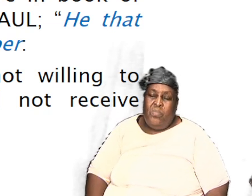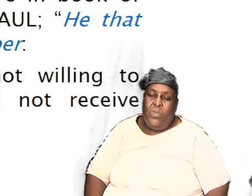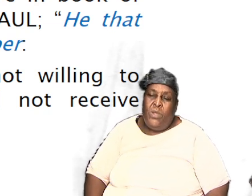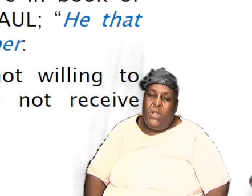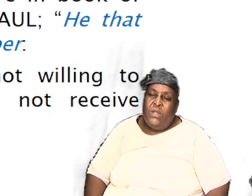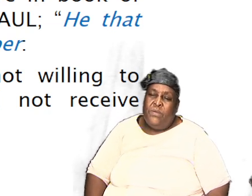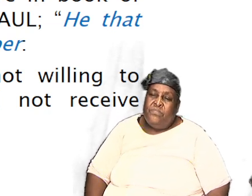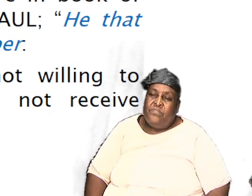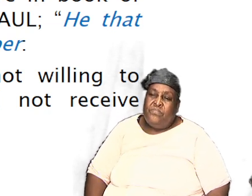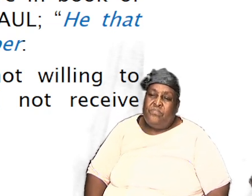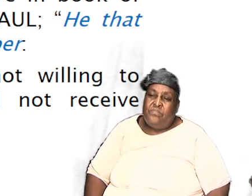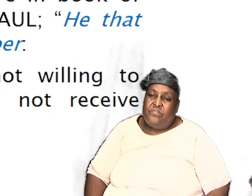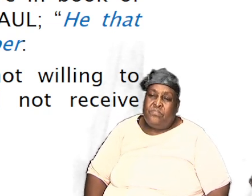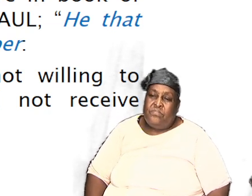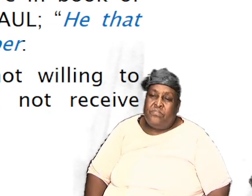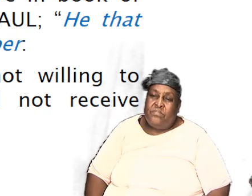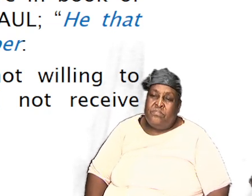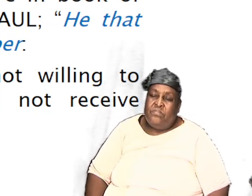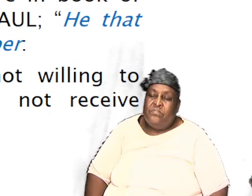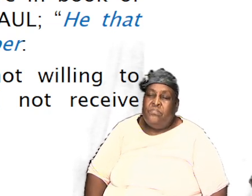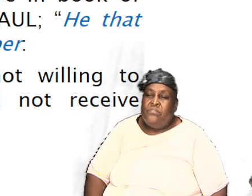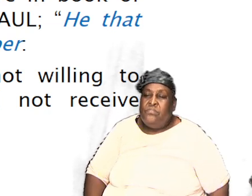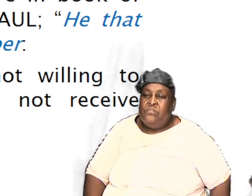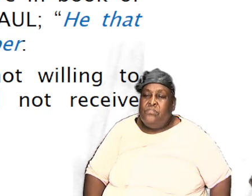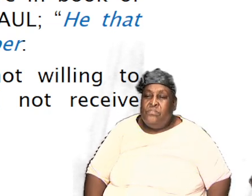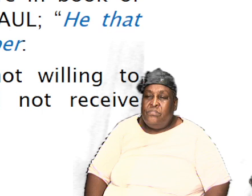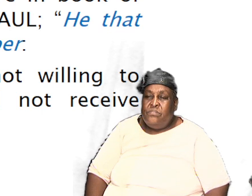chapter 15. We're going from 16 now to 21.